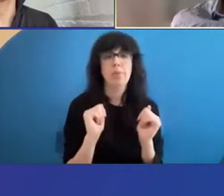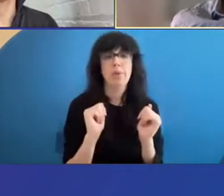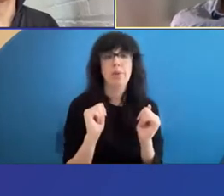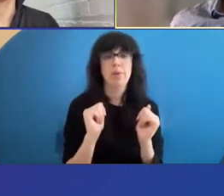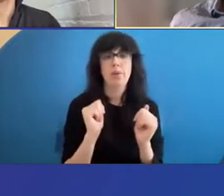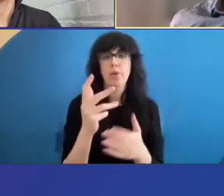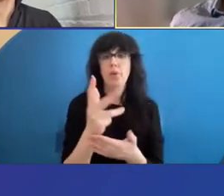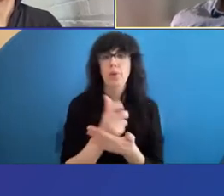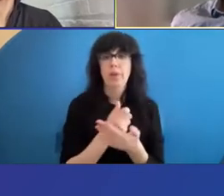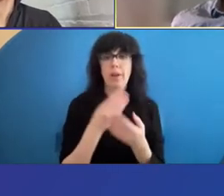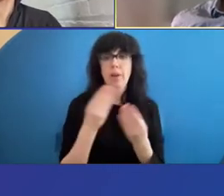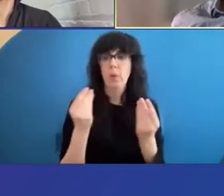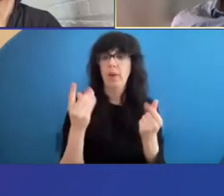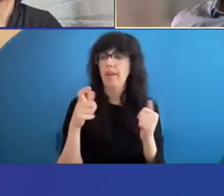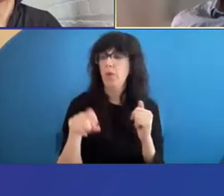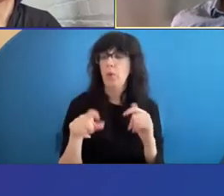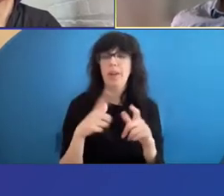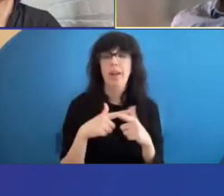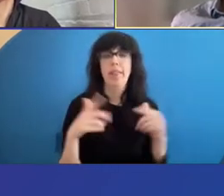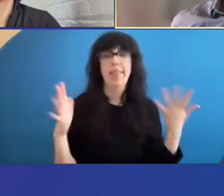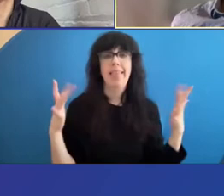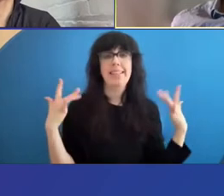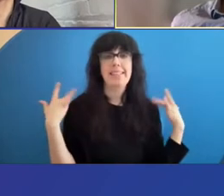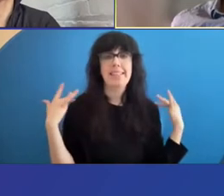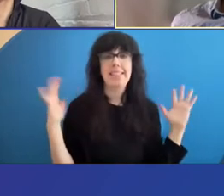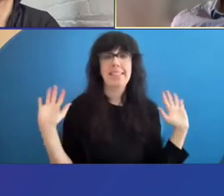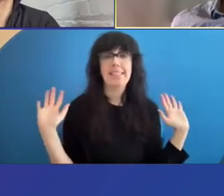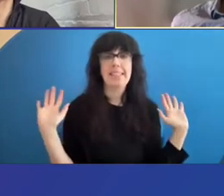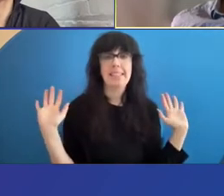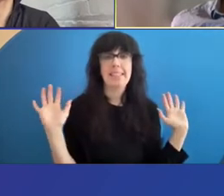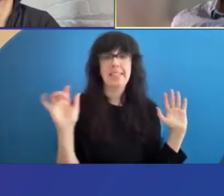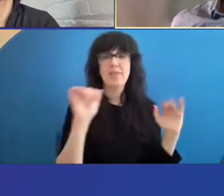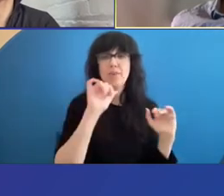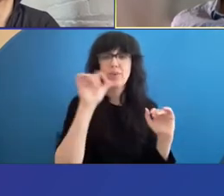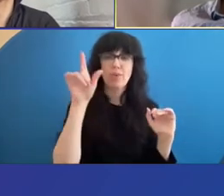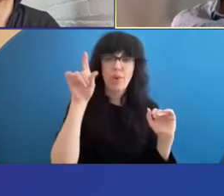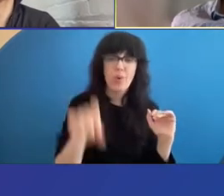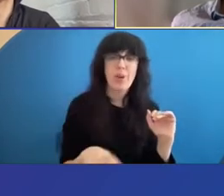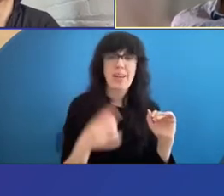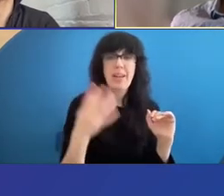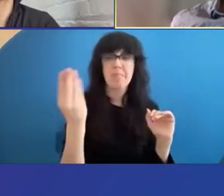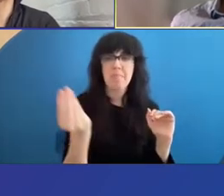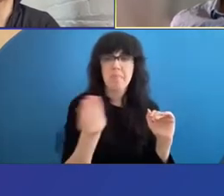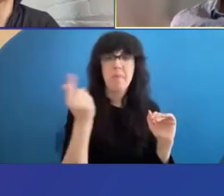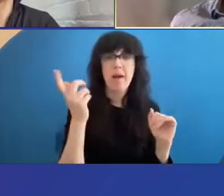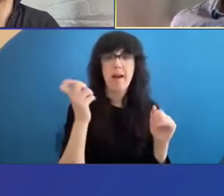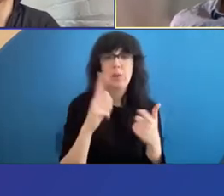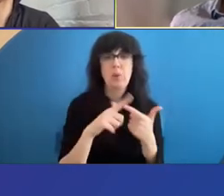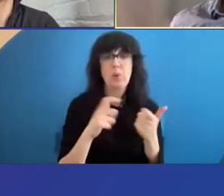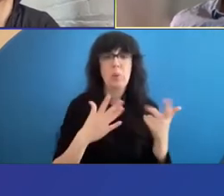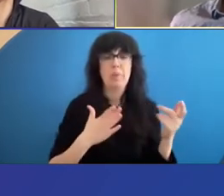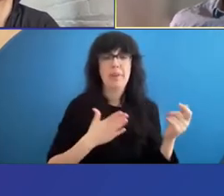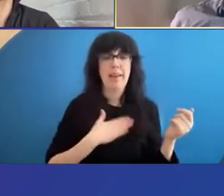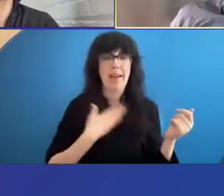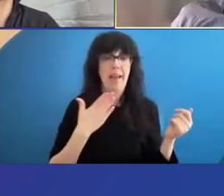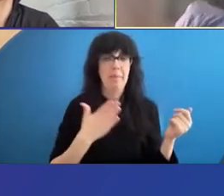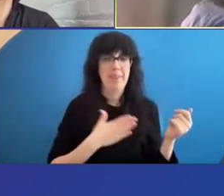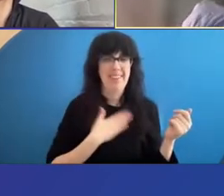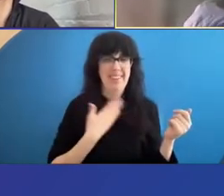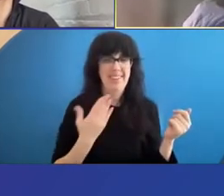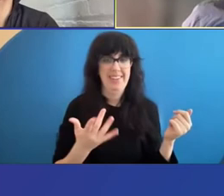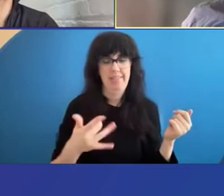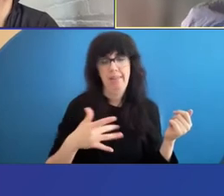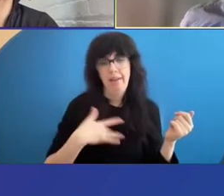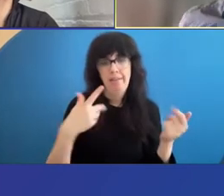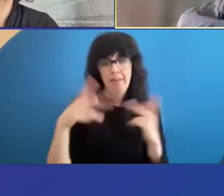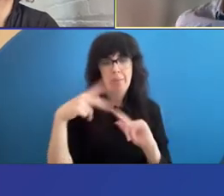it. Like you don't need money to be happy. I think people in the dance profession